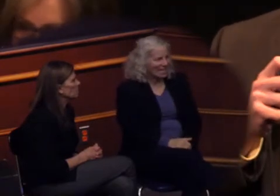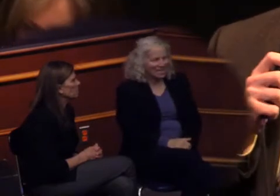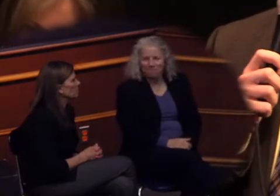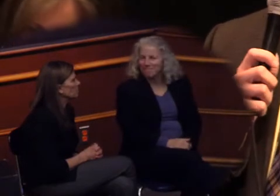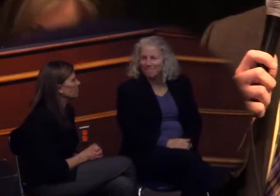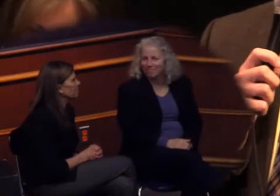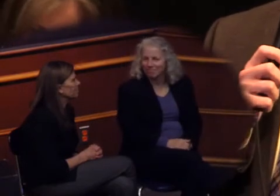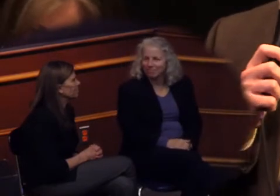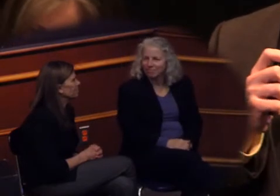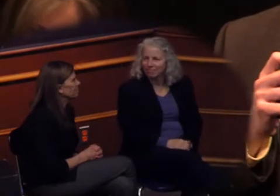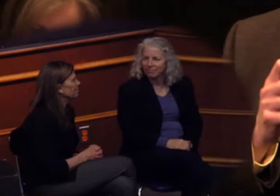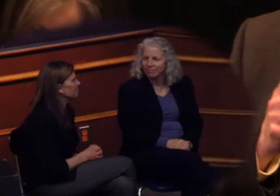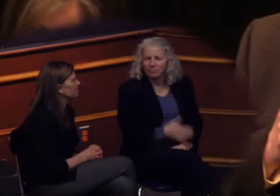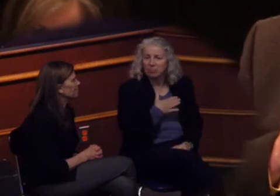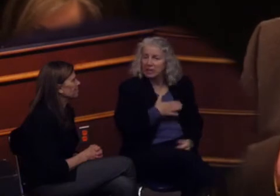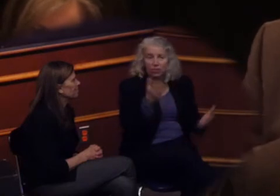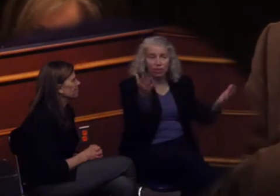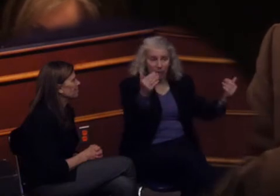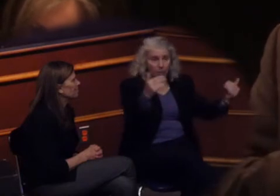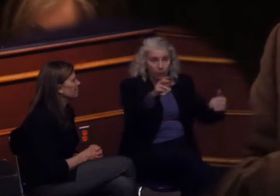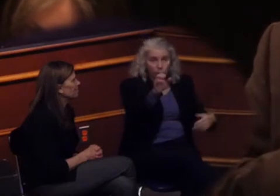Please just come right down.